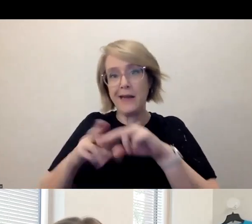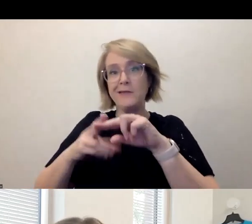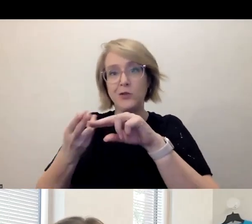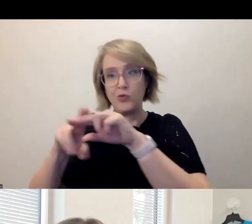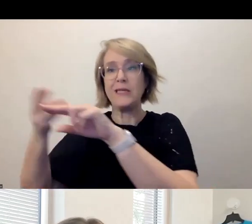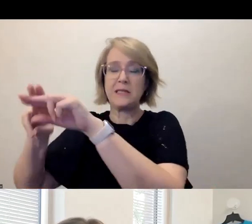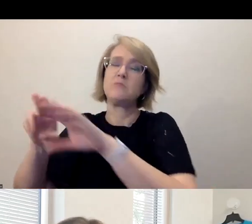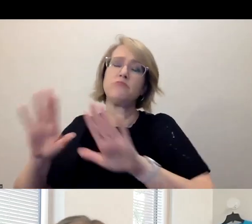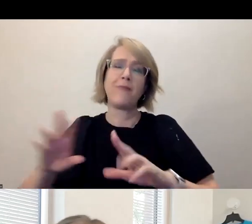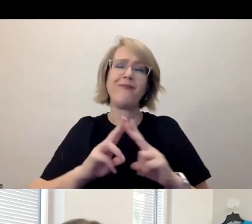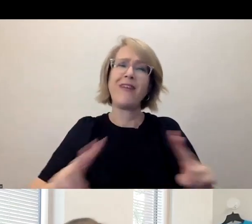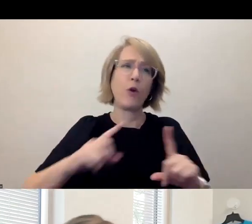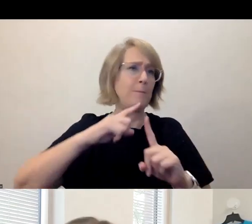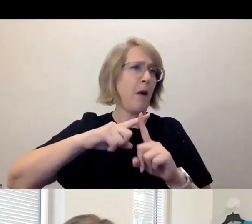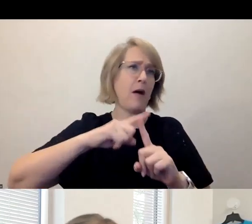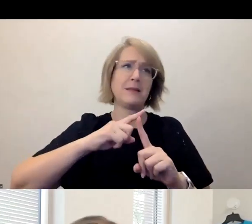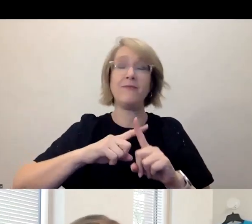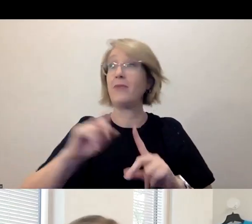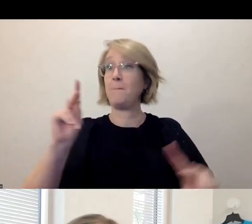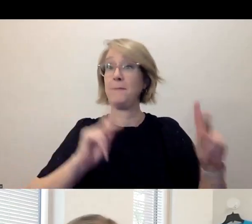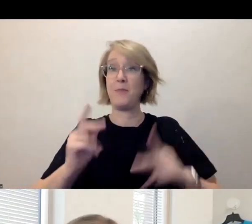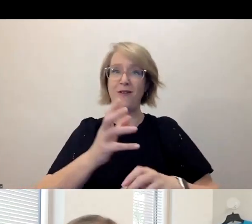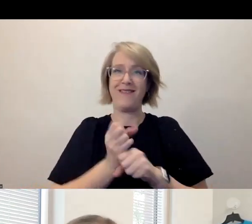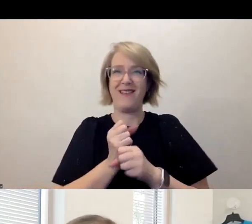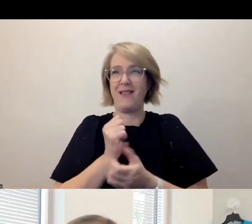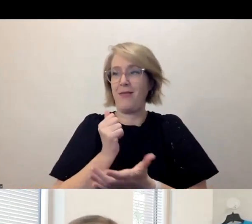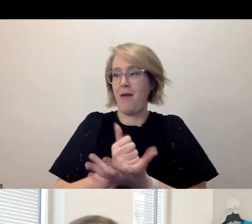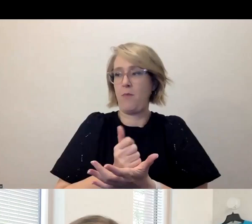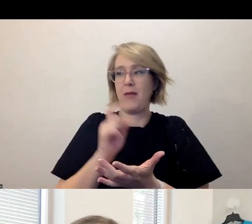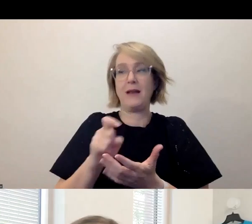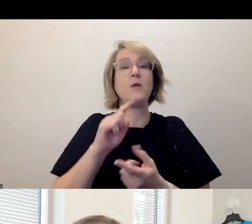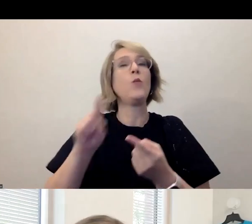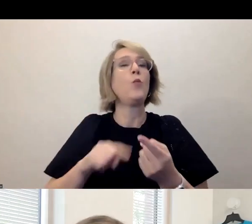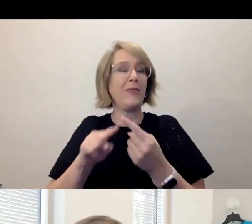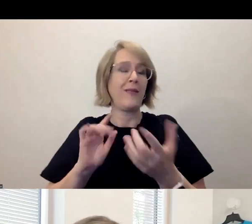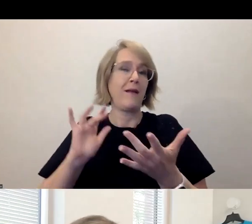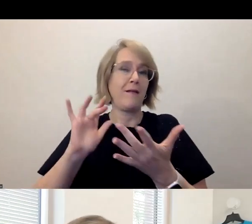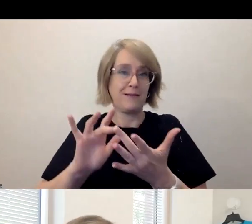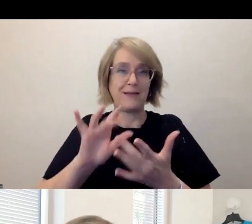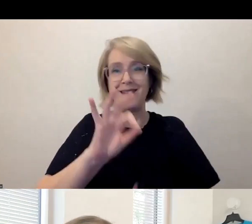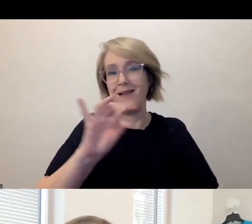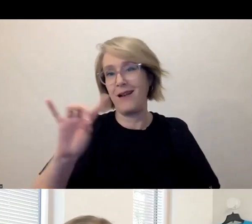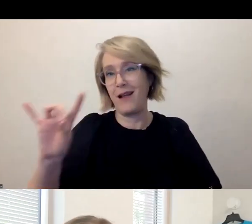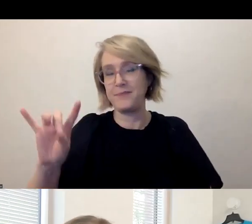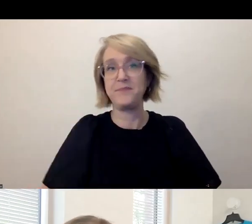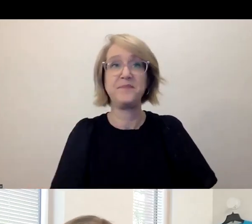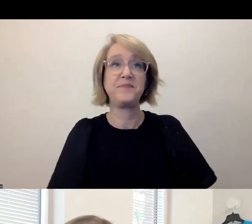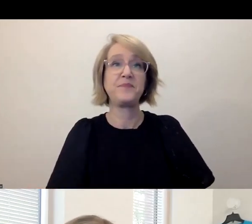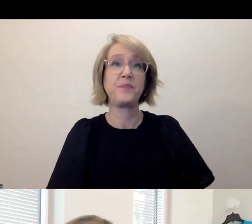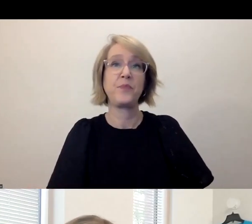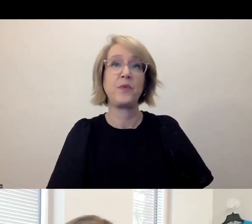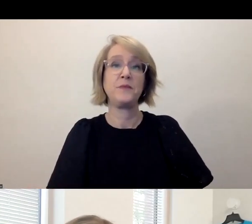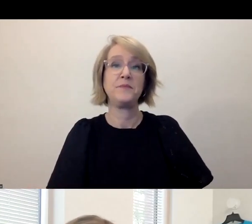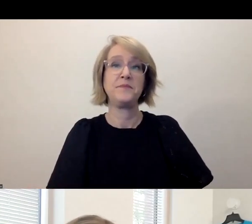really positive takeaway that people are getting the help they need when they reach out to 988. We could go to the next slide, please.